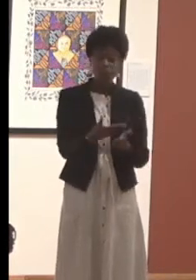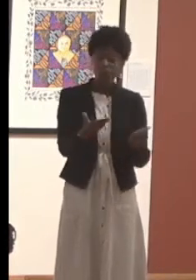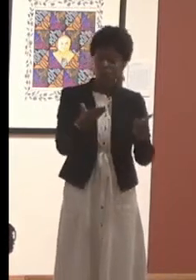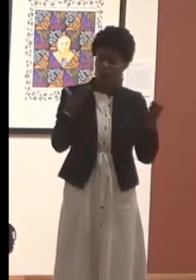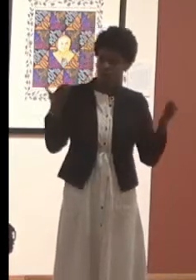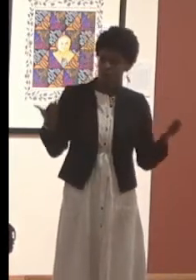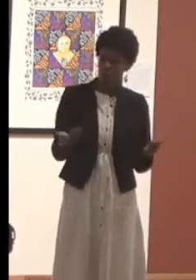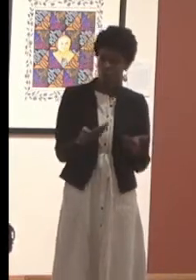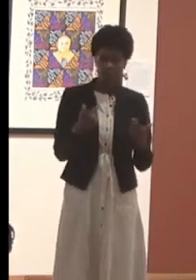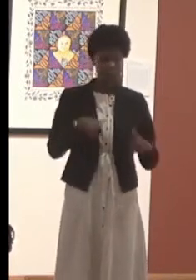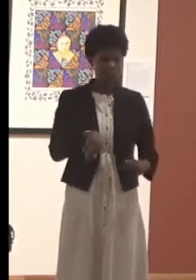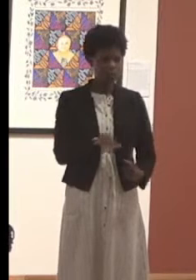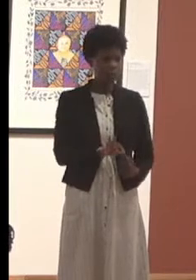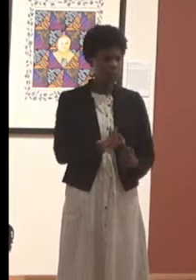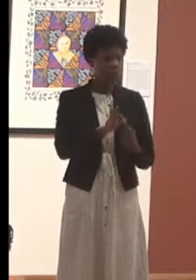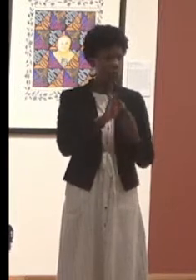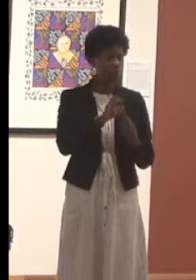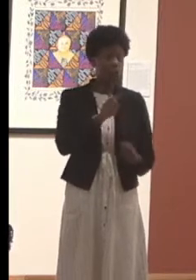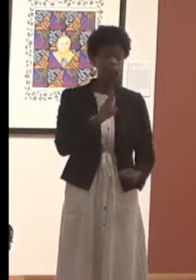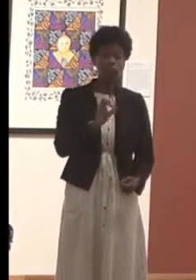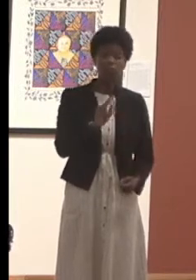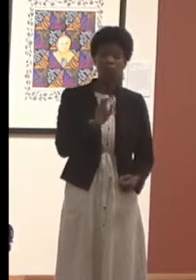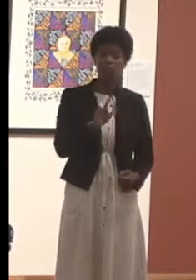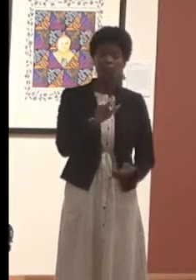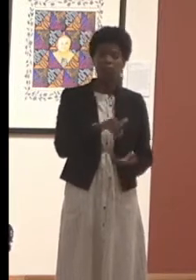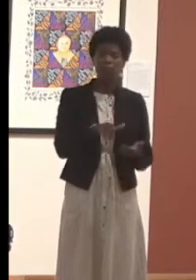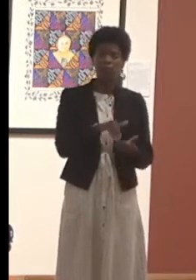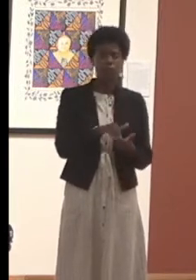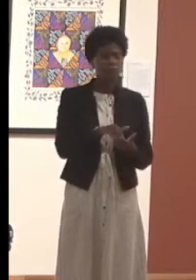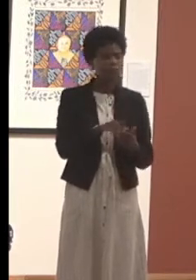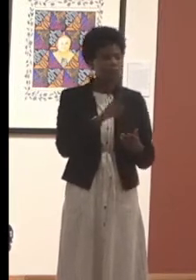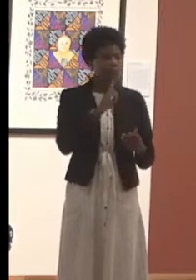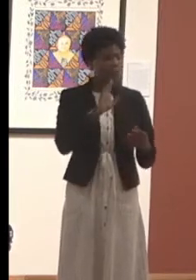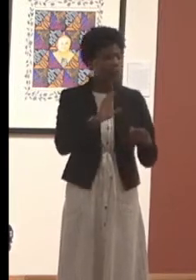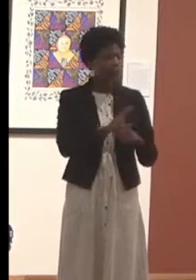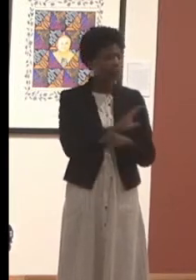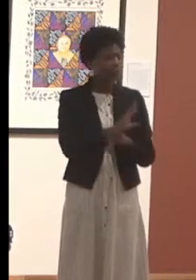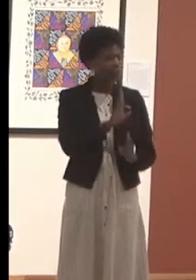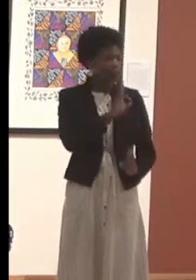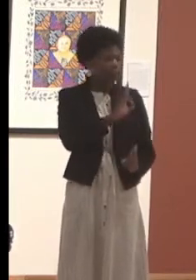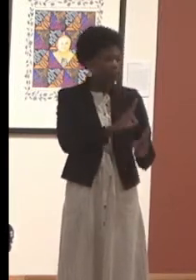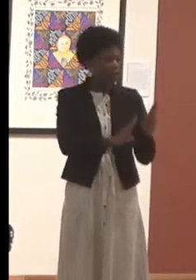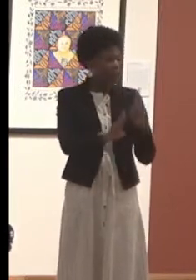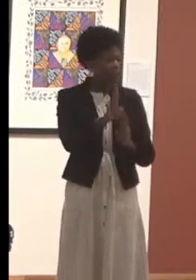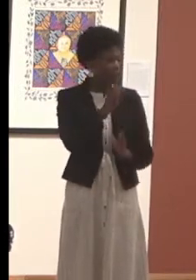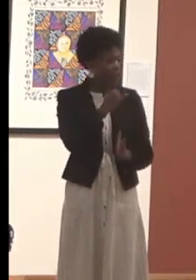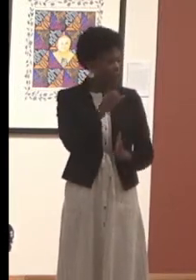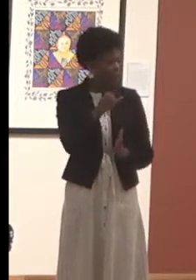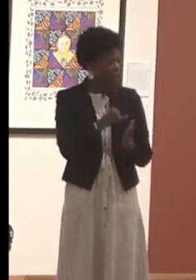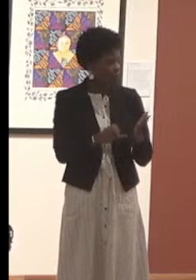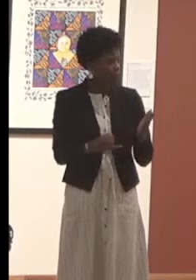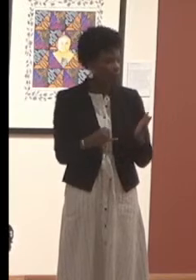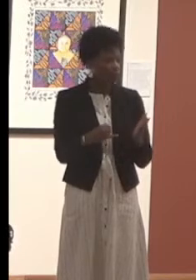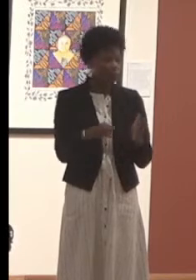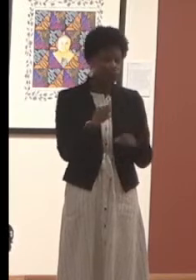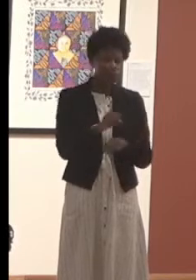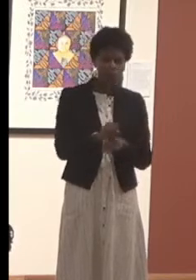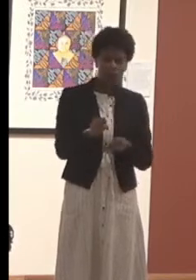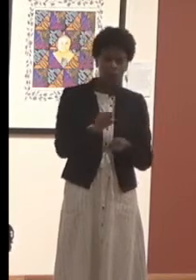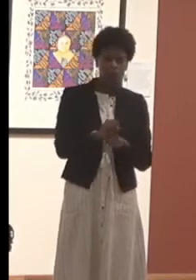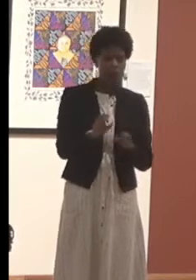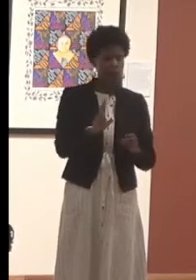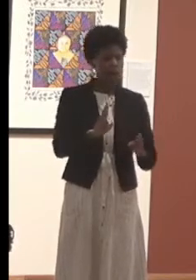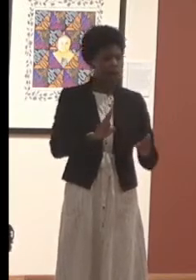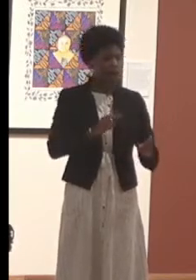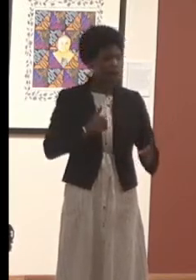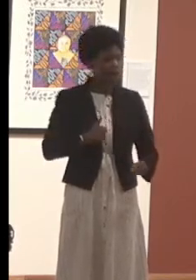special. I often describe the Driskell Center as being in the business of honoring artists, honoring work and honoring us. The Driskell Center